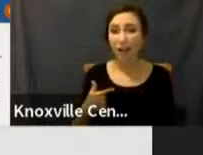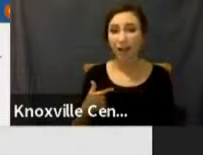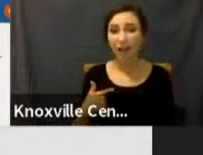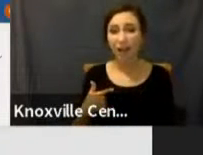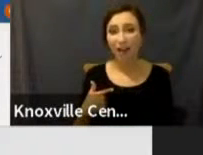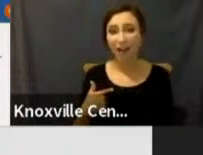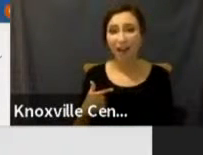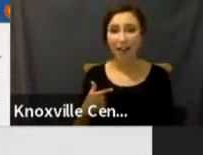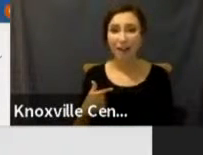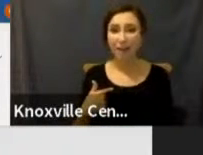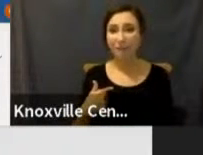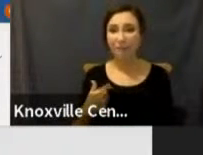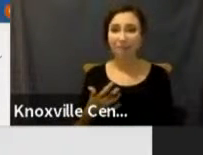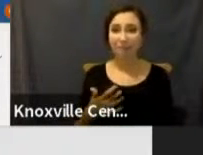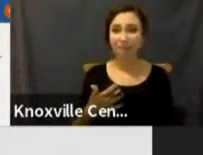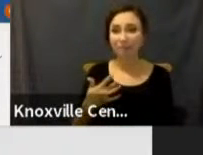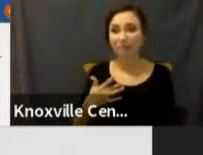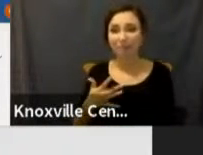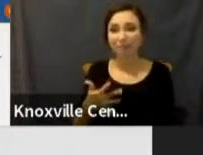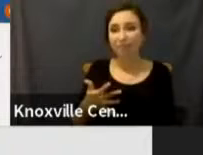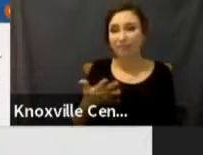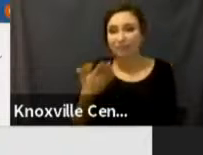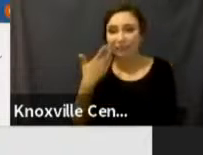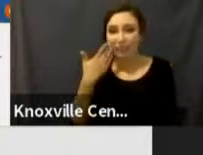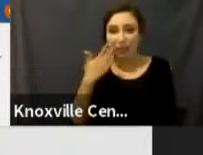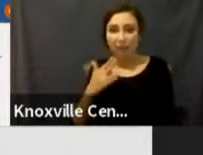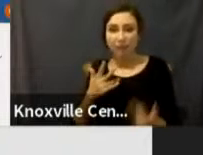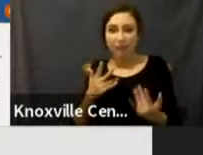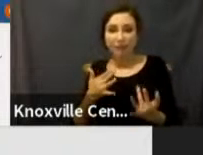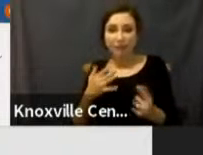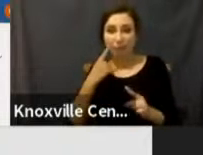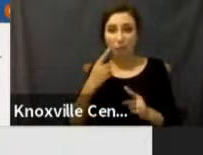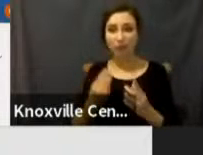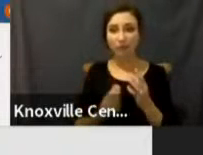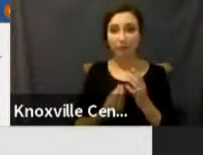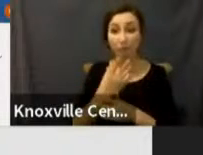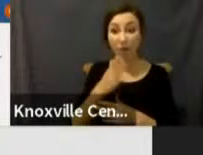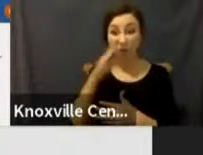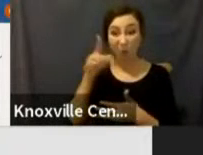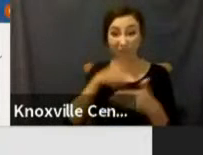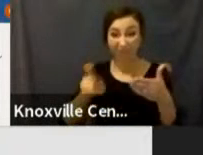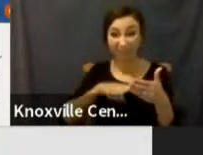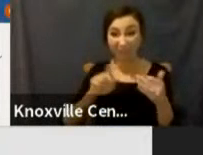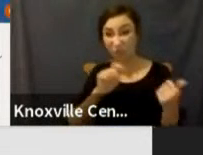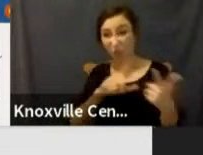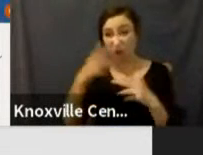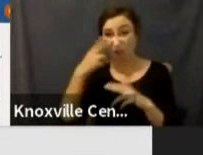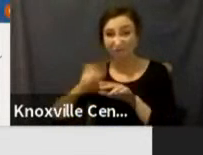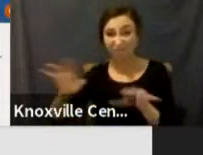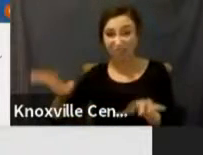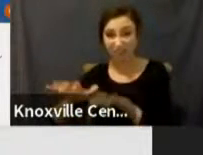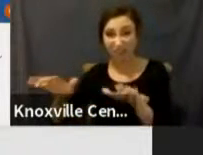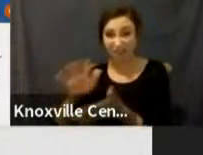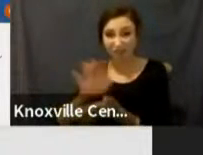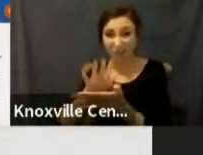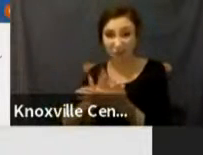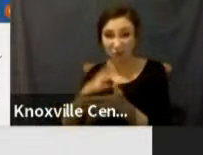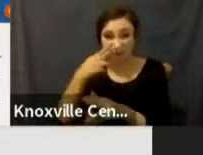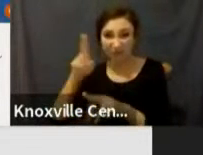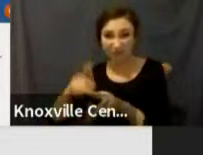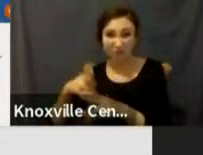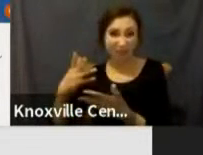I'd be hesitant to say that for spring you're going to cancel all extracurricular activity or encourage the schools to do that.